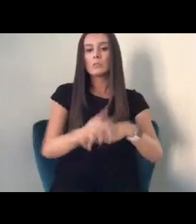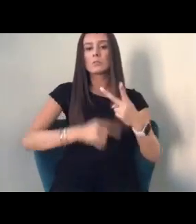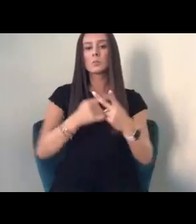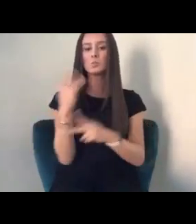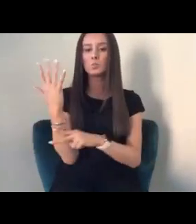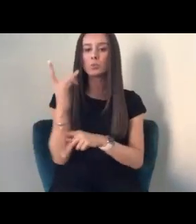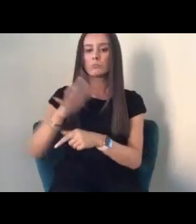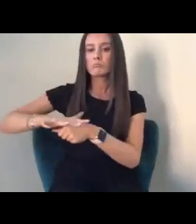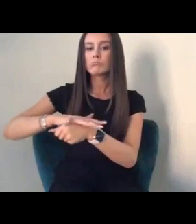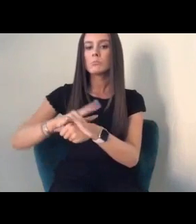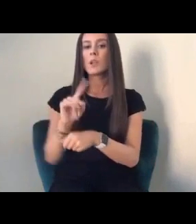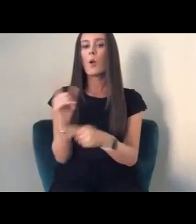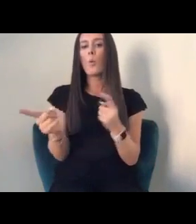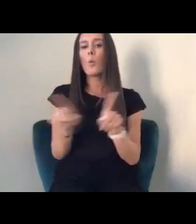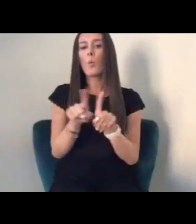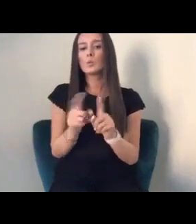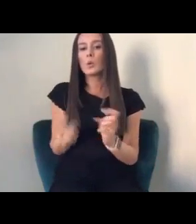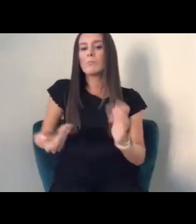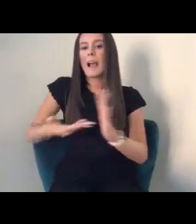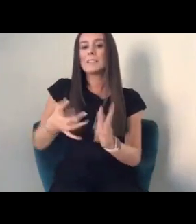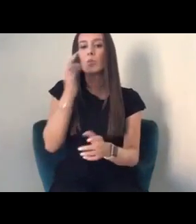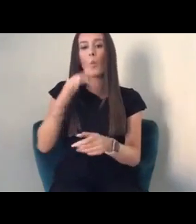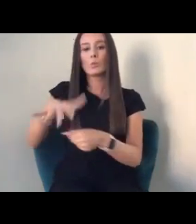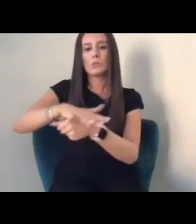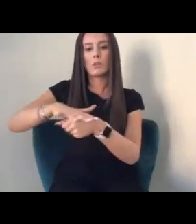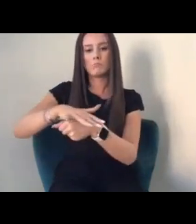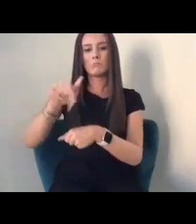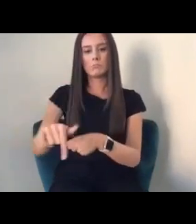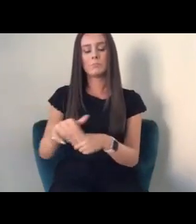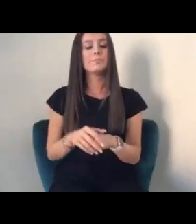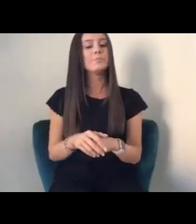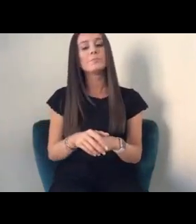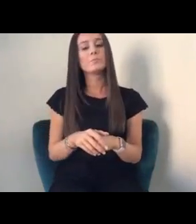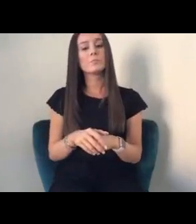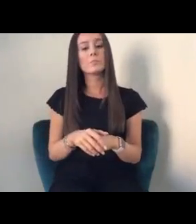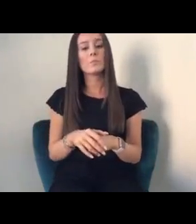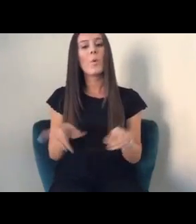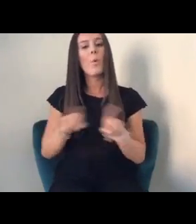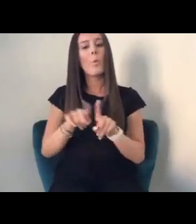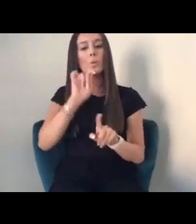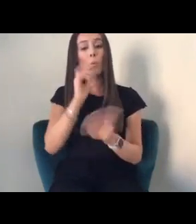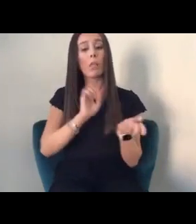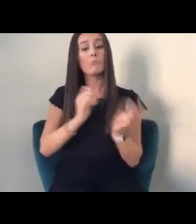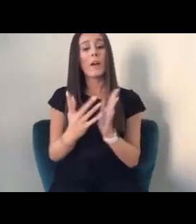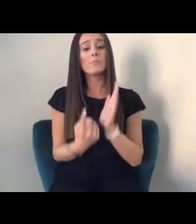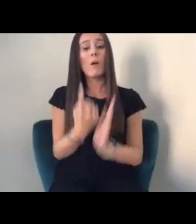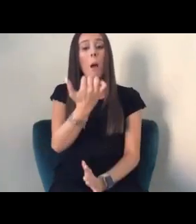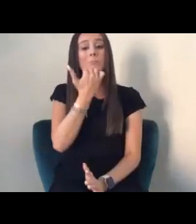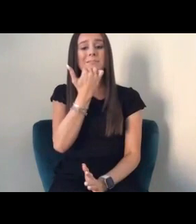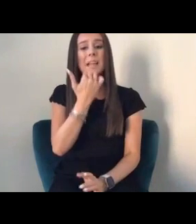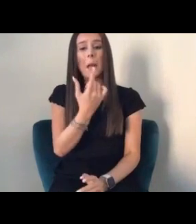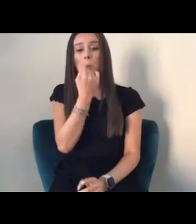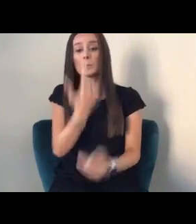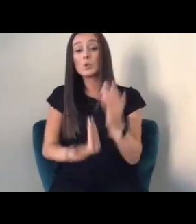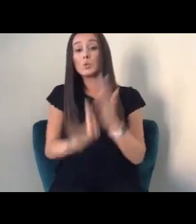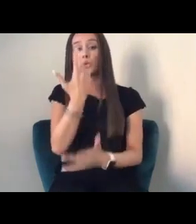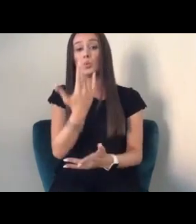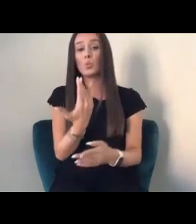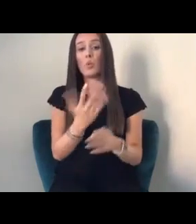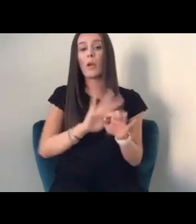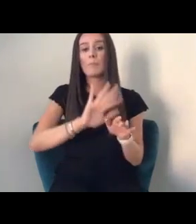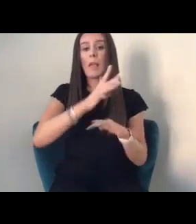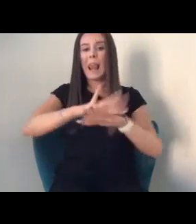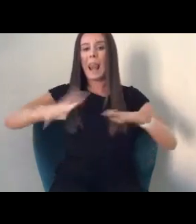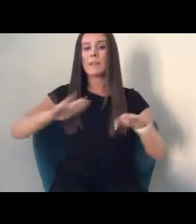further refinements around watercourses. We'll also provide some updates on new proposed landforms